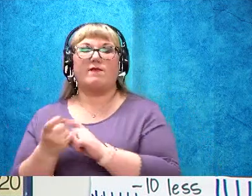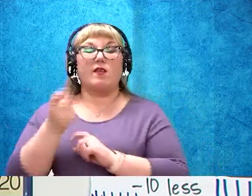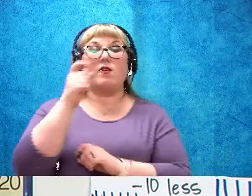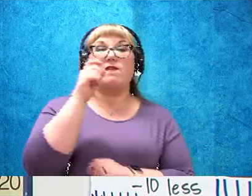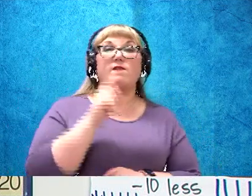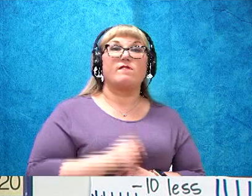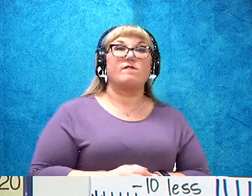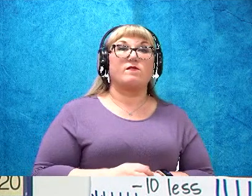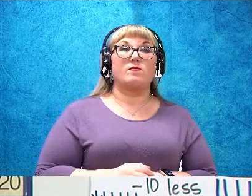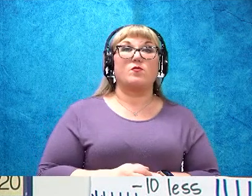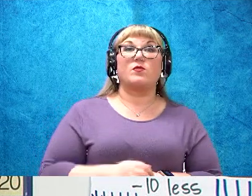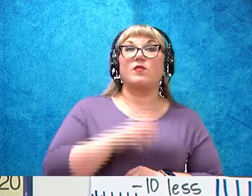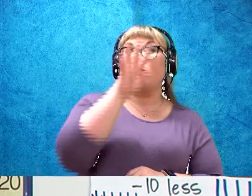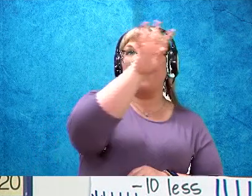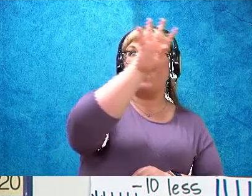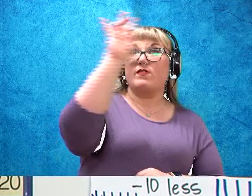have